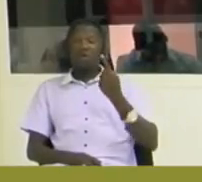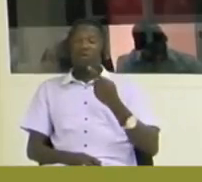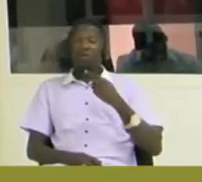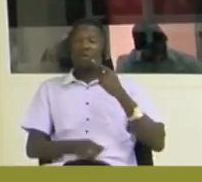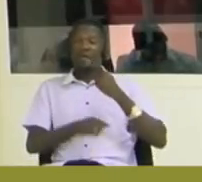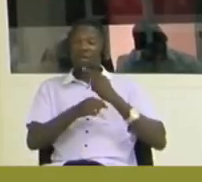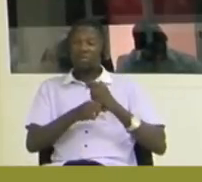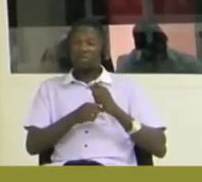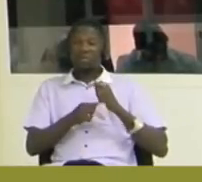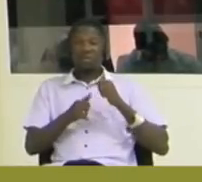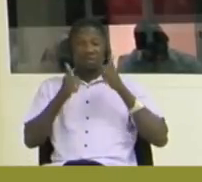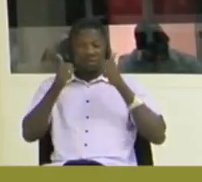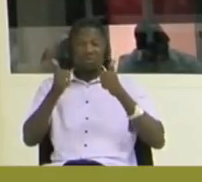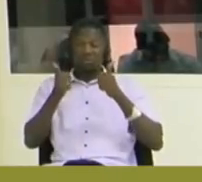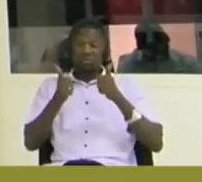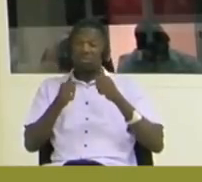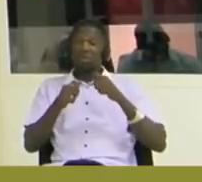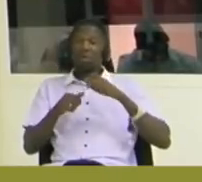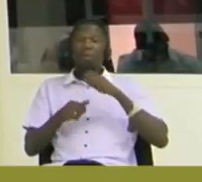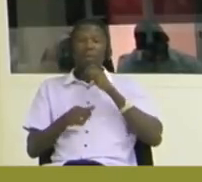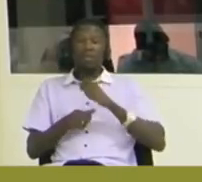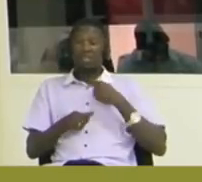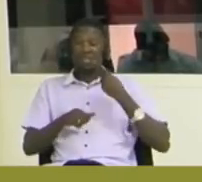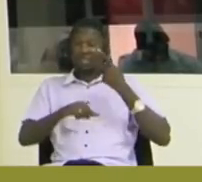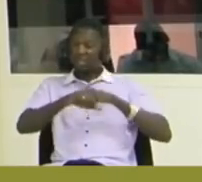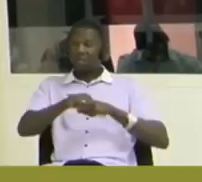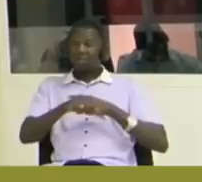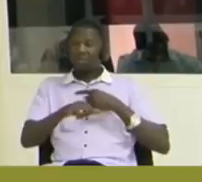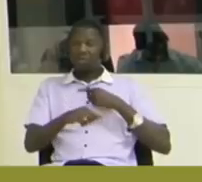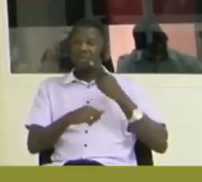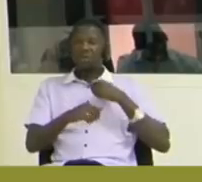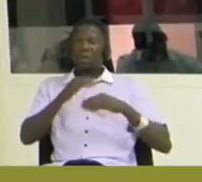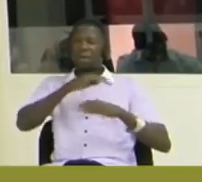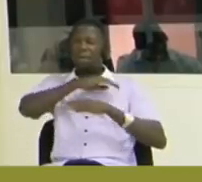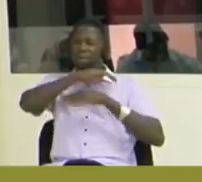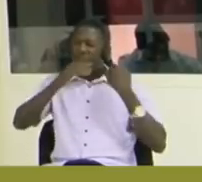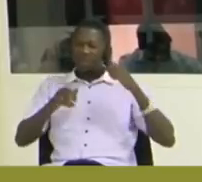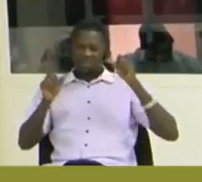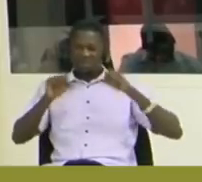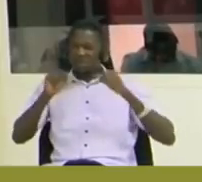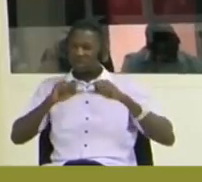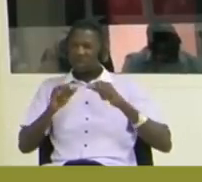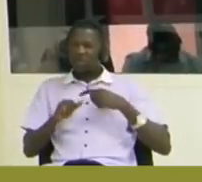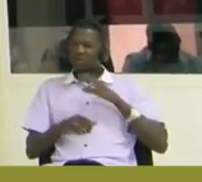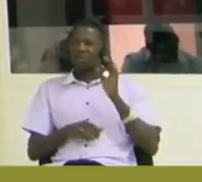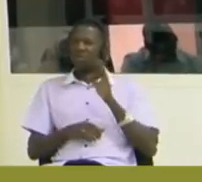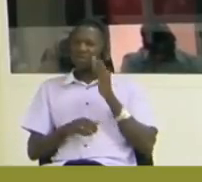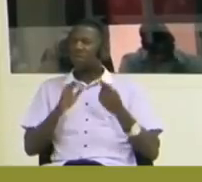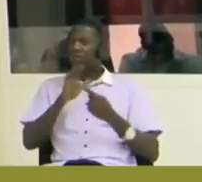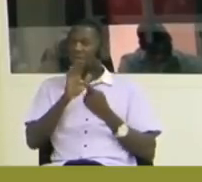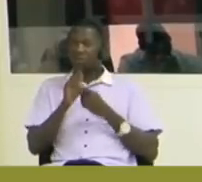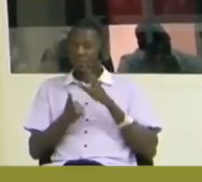the time, would be so brutally murdered, that would be quite important, wouldn't it?